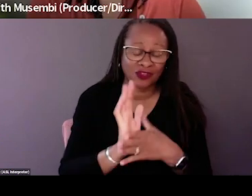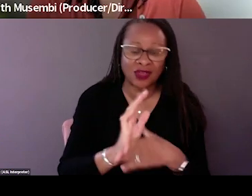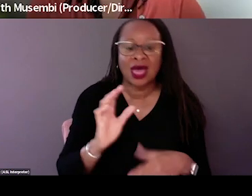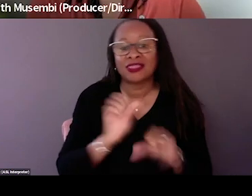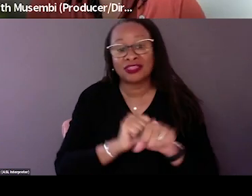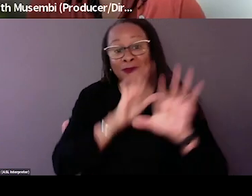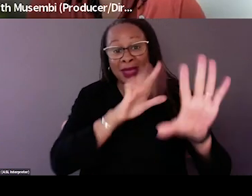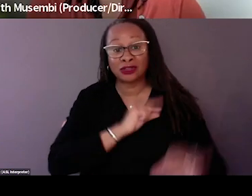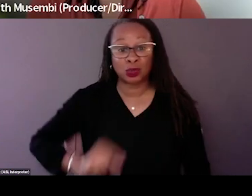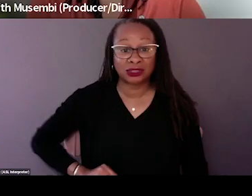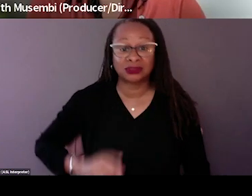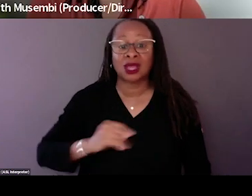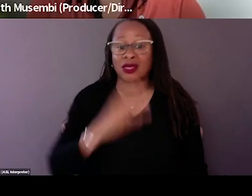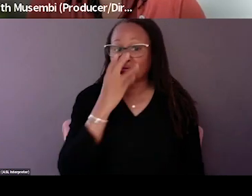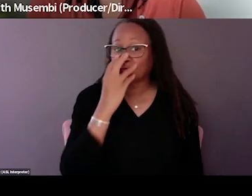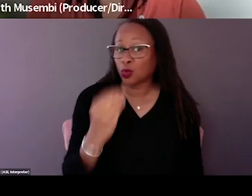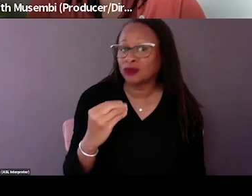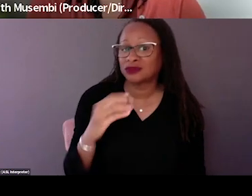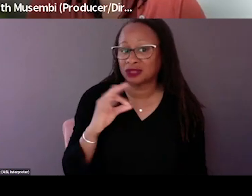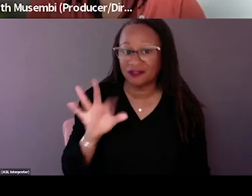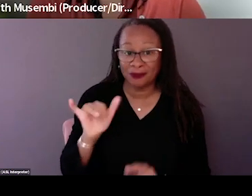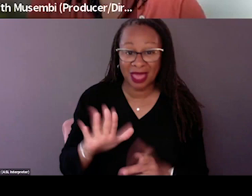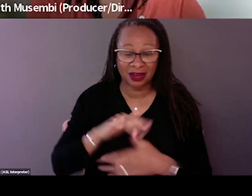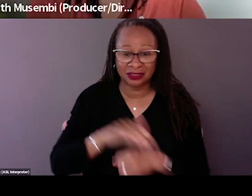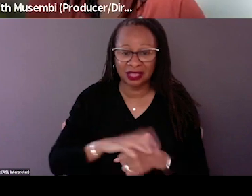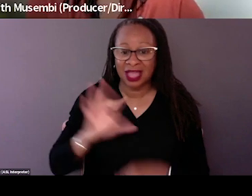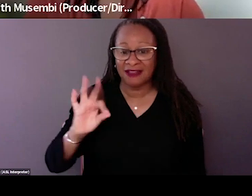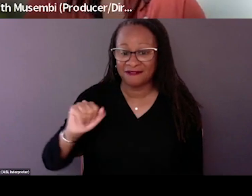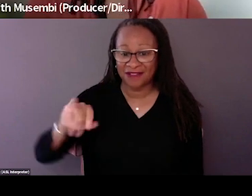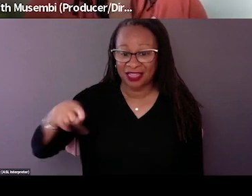Ethiopian Wolves and Geladas out of it. But also, Faith, you know what it's like.